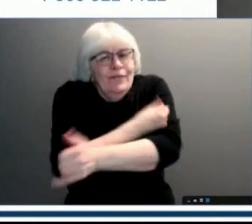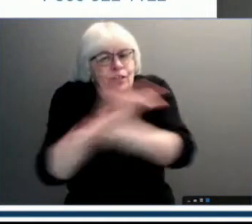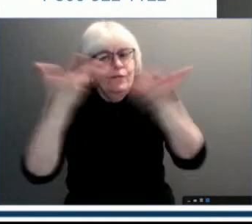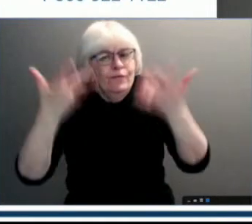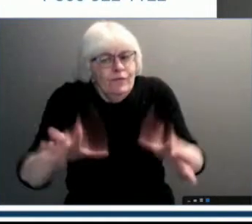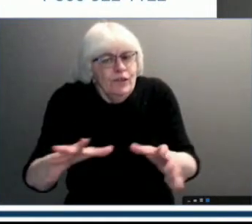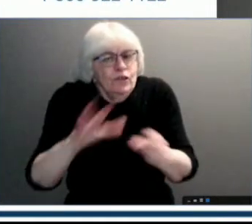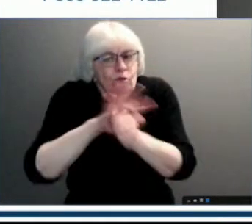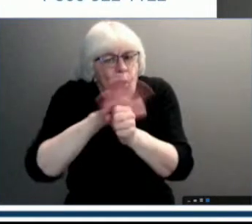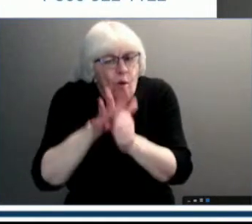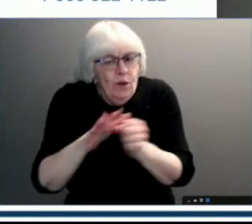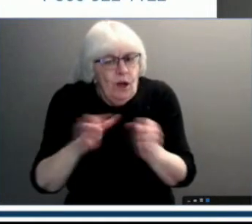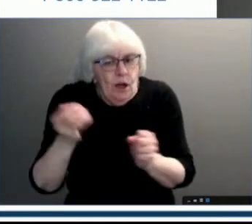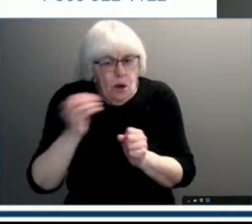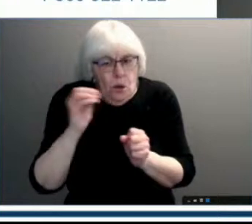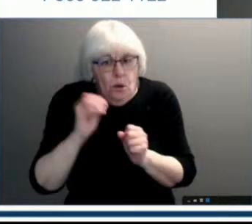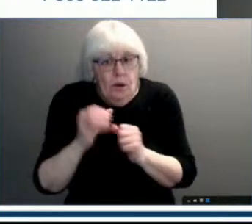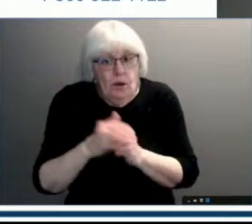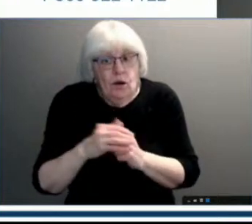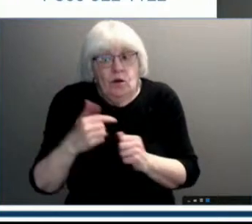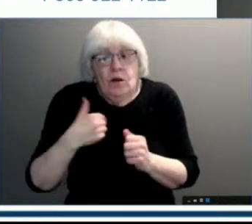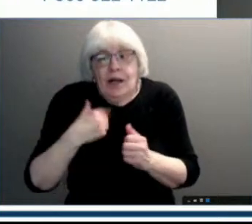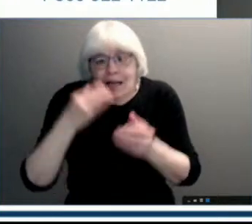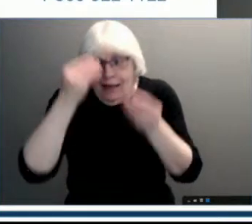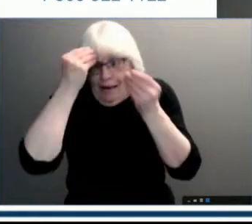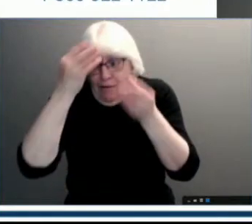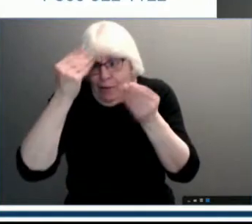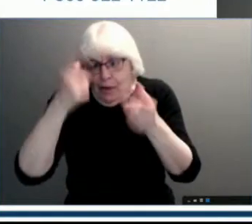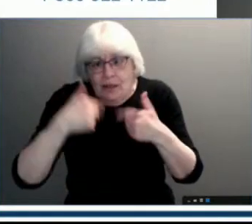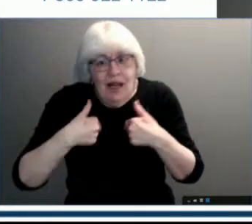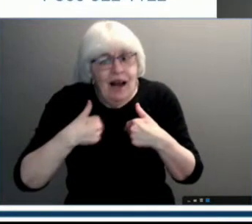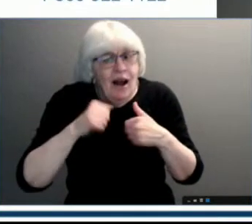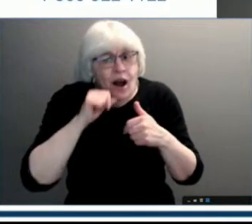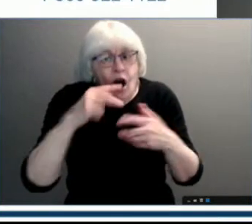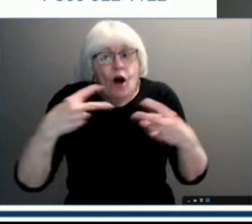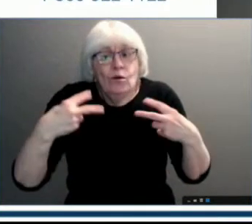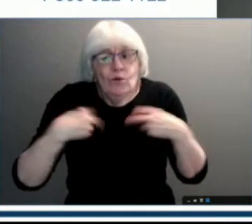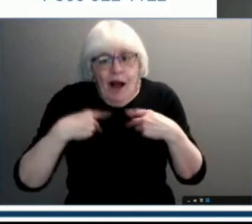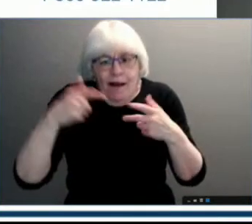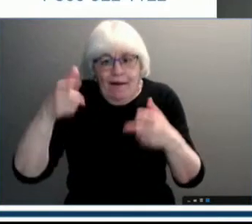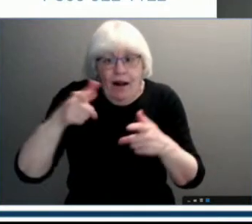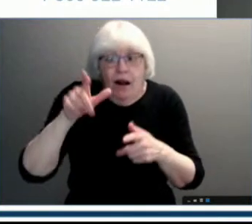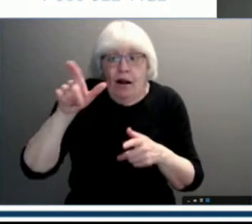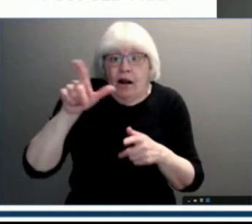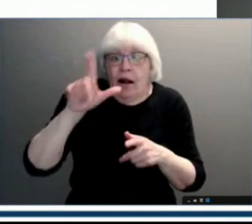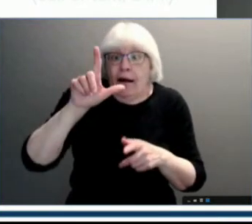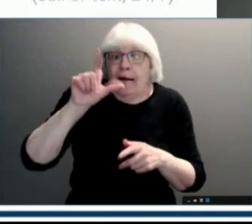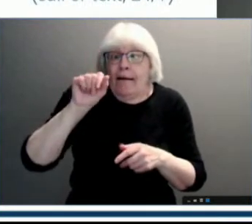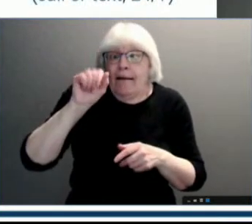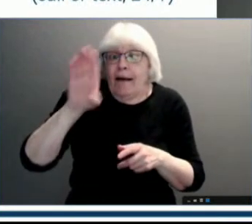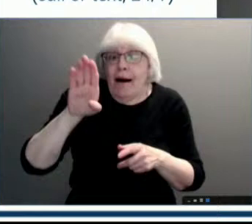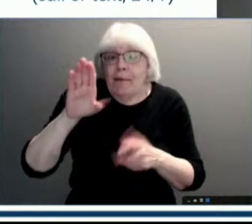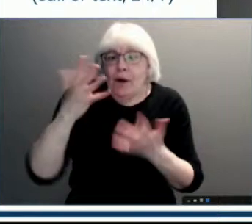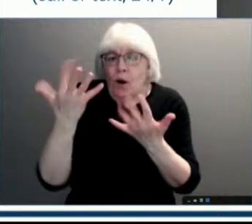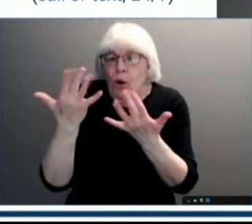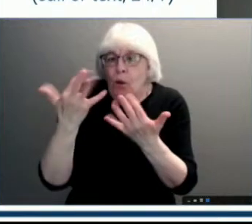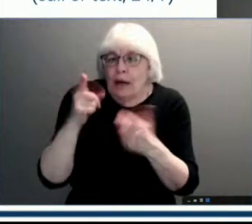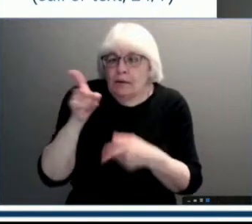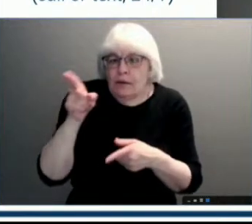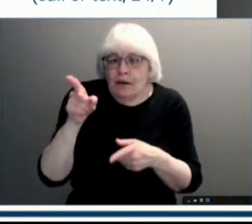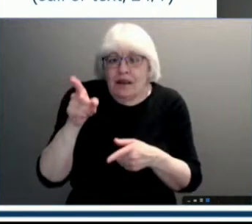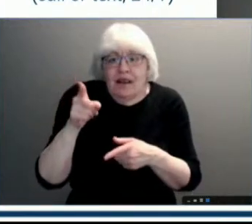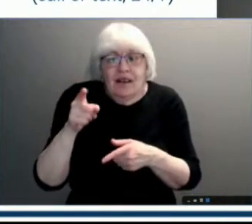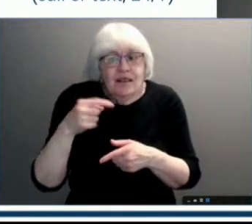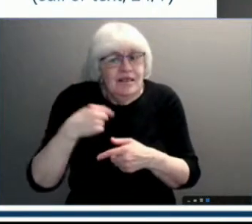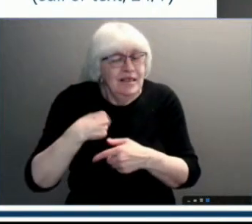get some of those details from the lab. You can appreciate all the pressures we've had